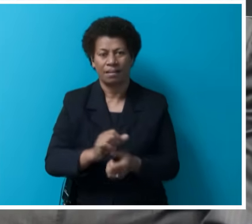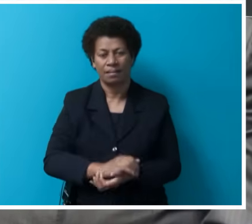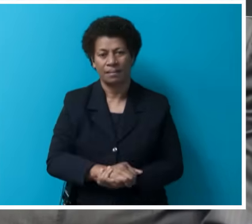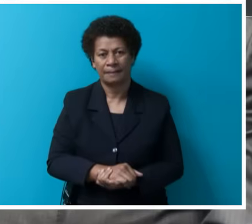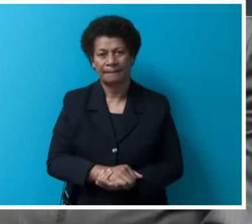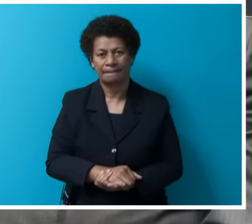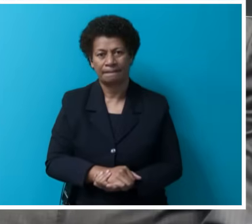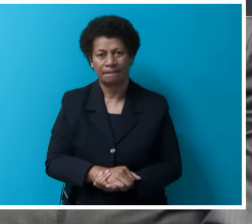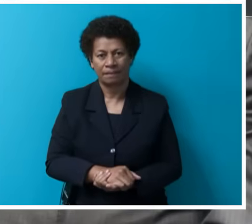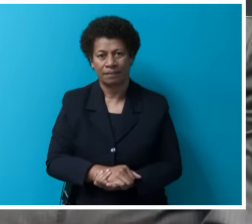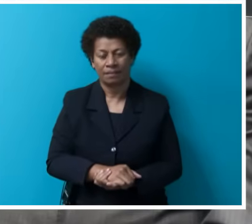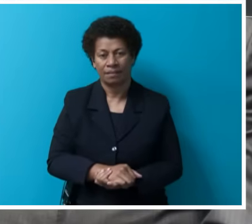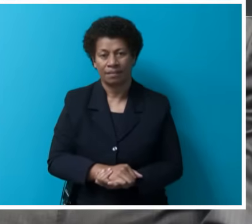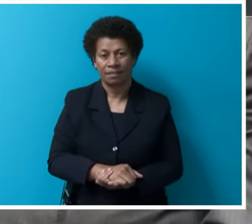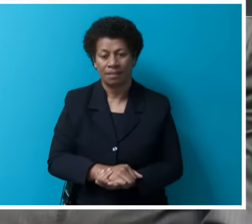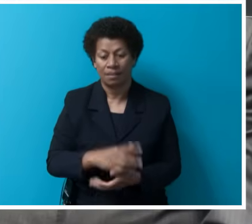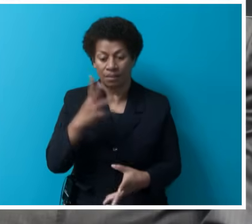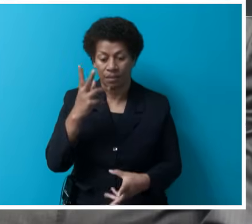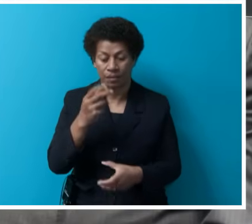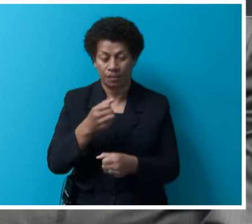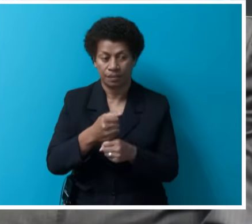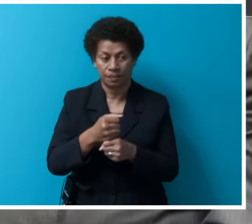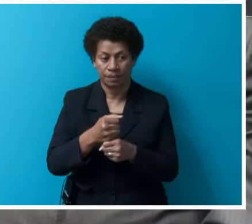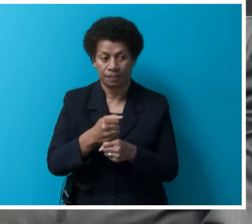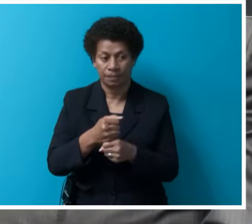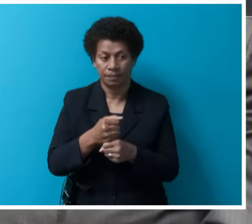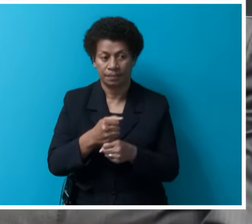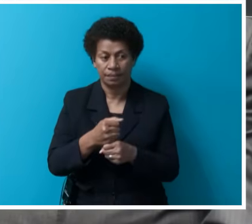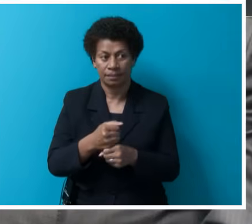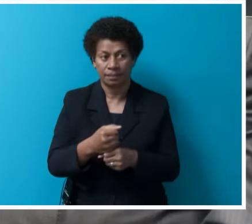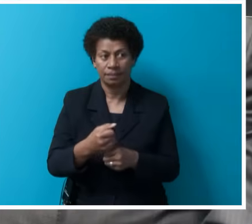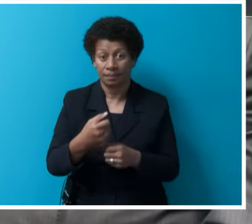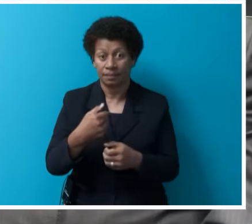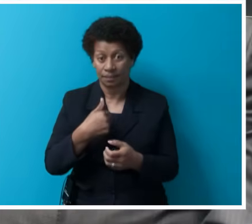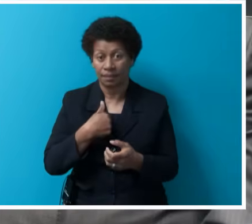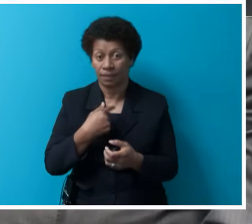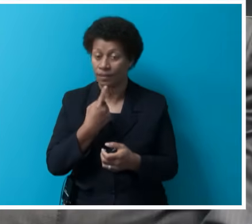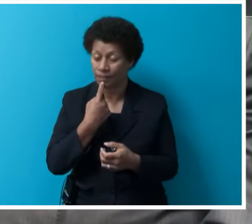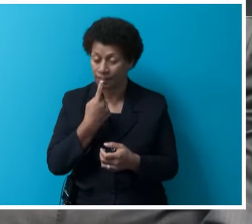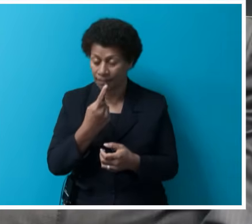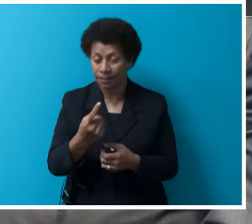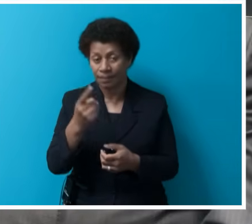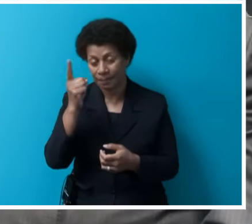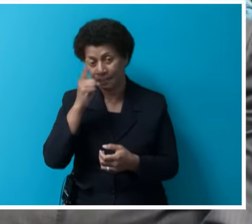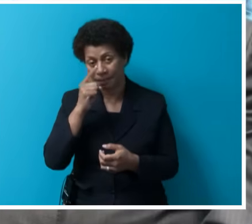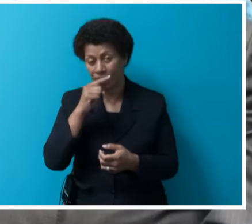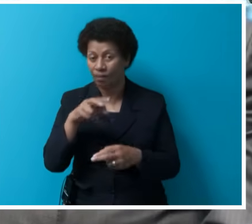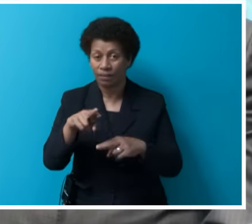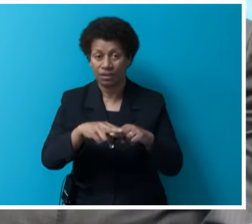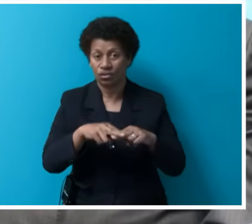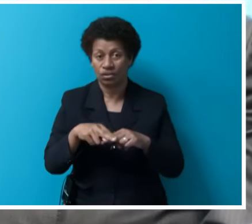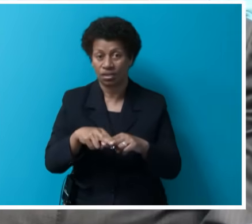people, that as the Honourable Prime Minister said when we came into government, and as I said